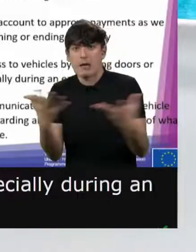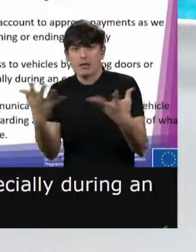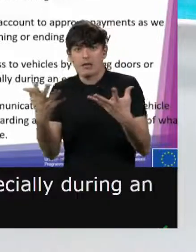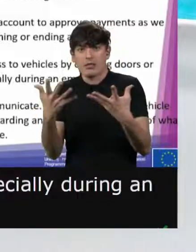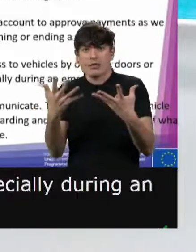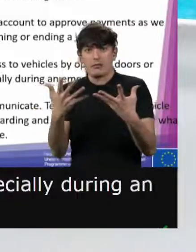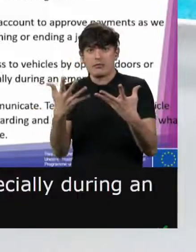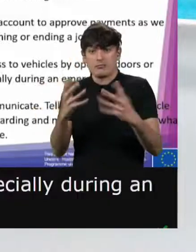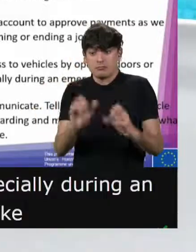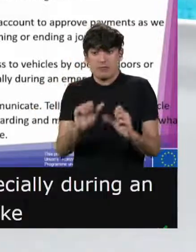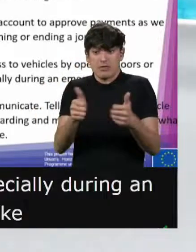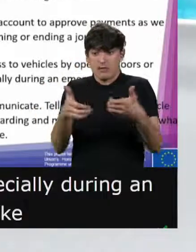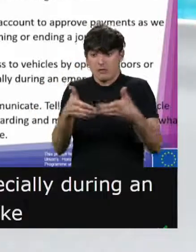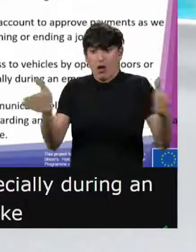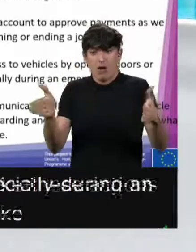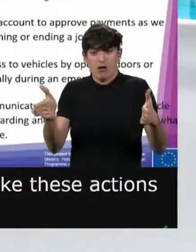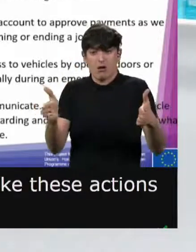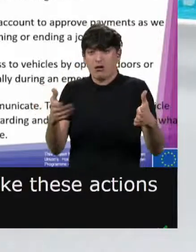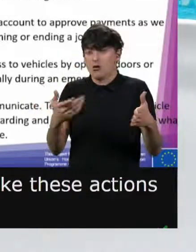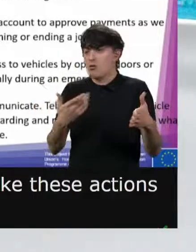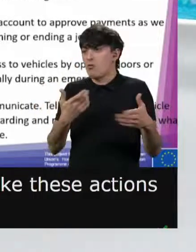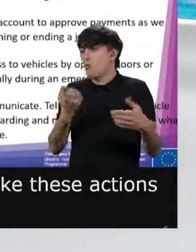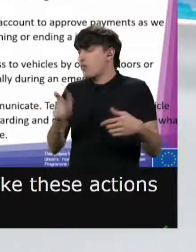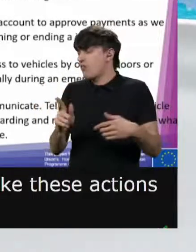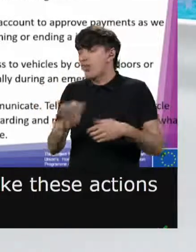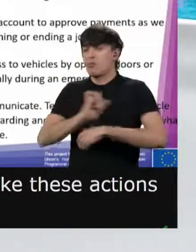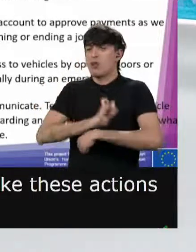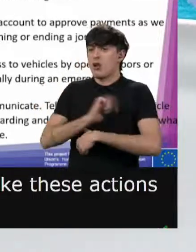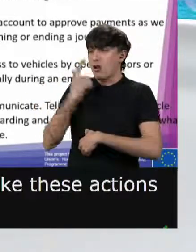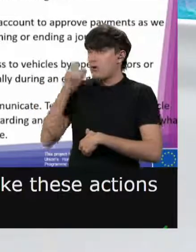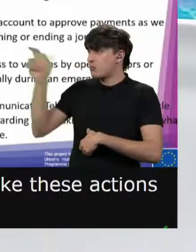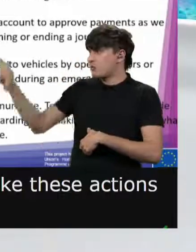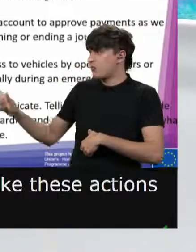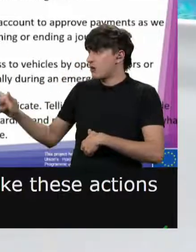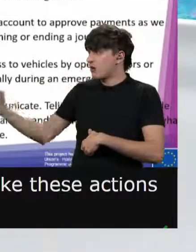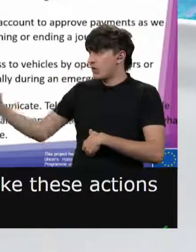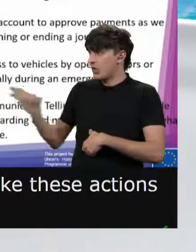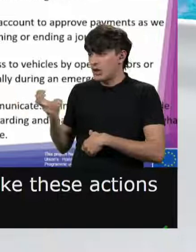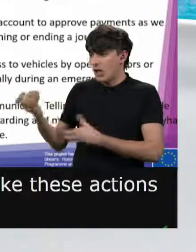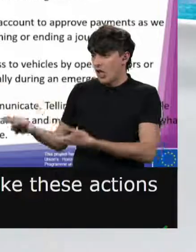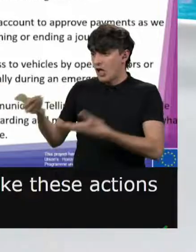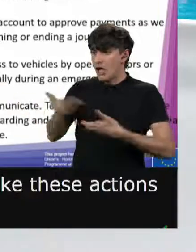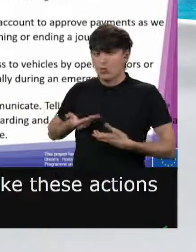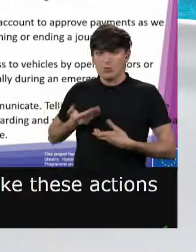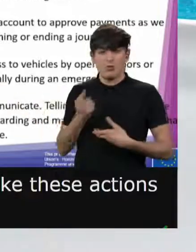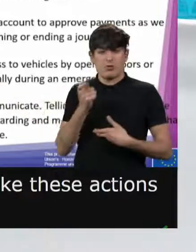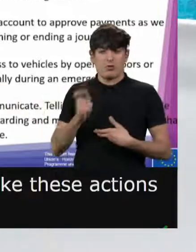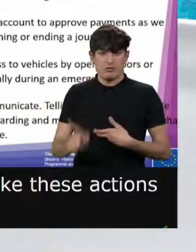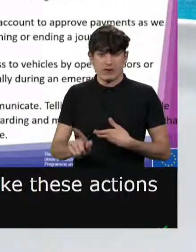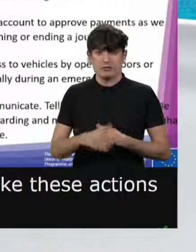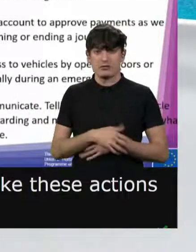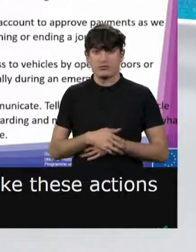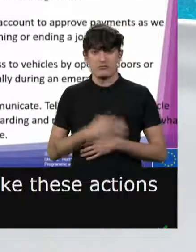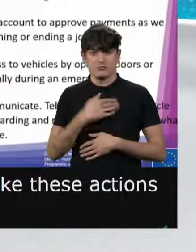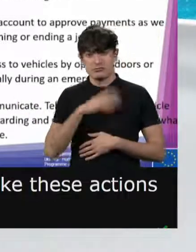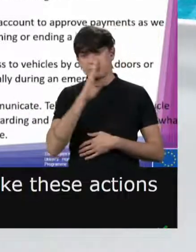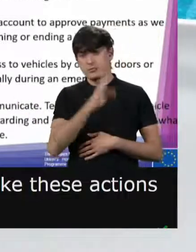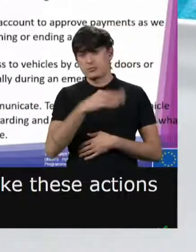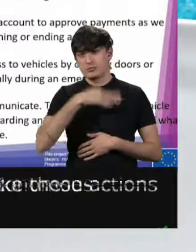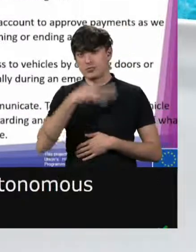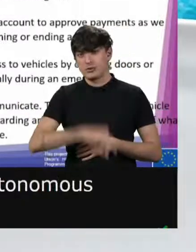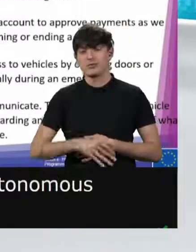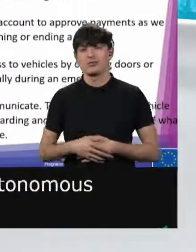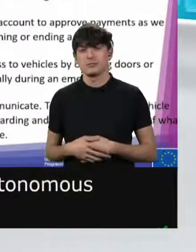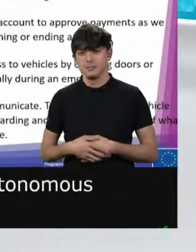these actions for you was seen as making independent and autonomous mobility much more